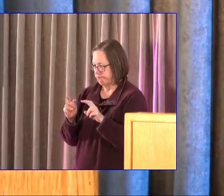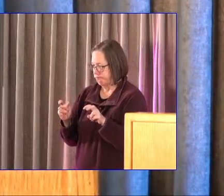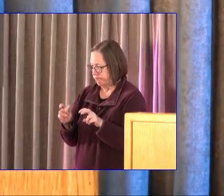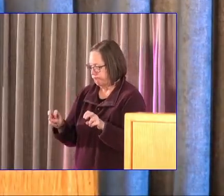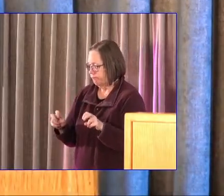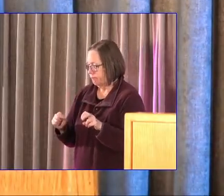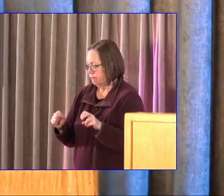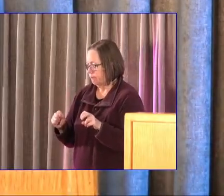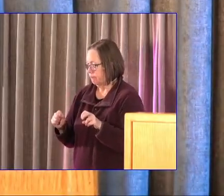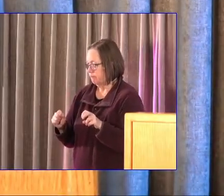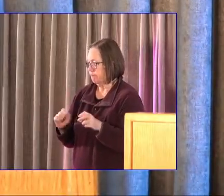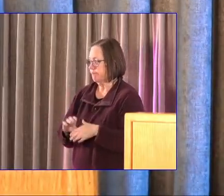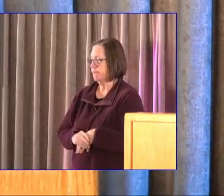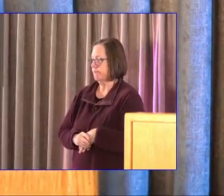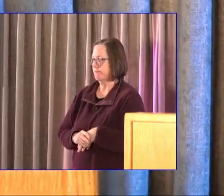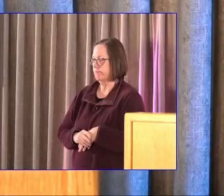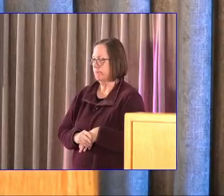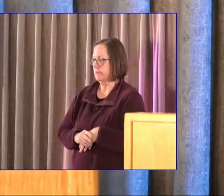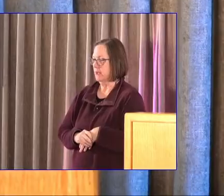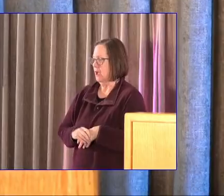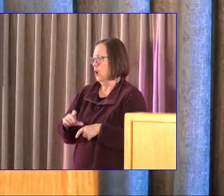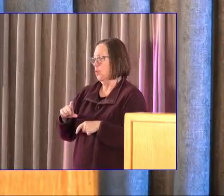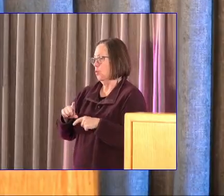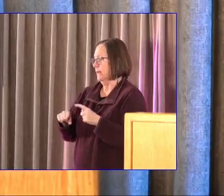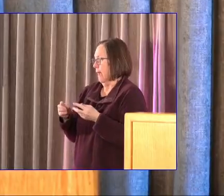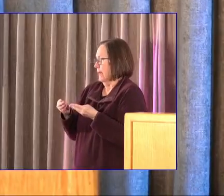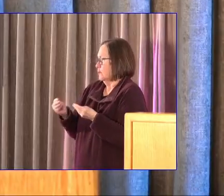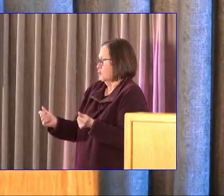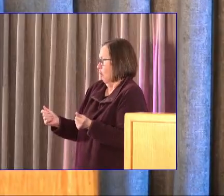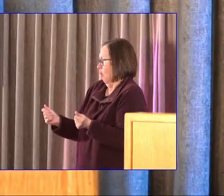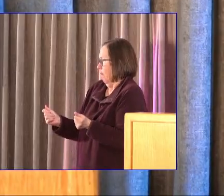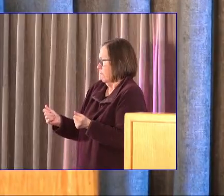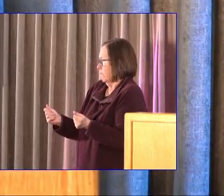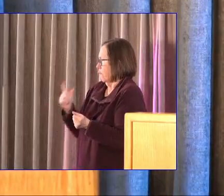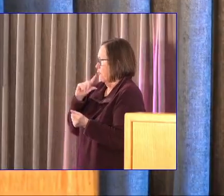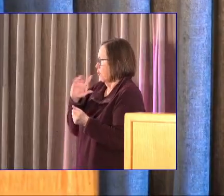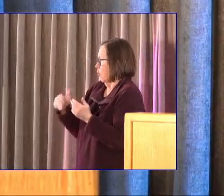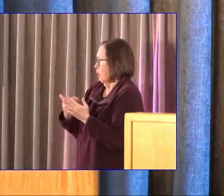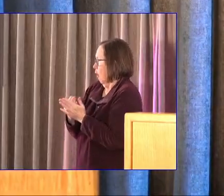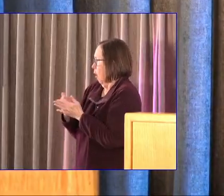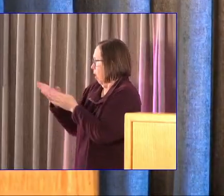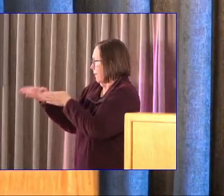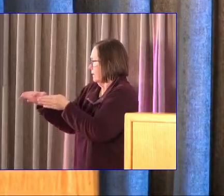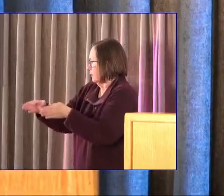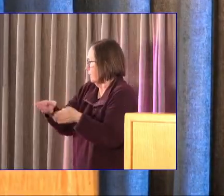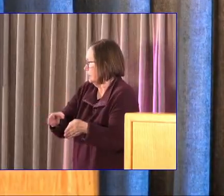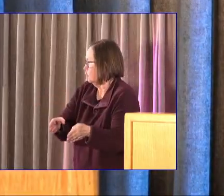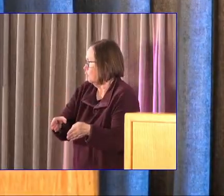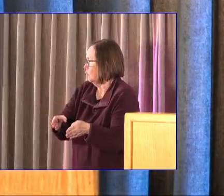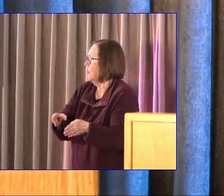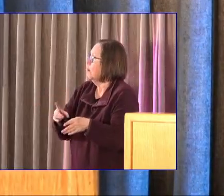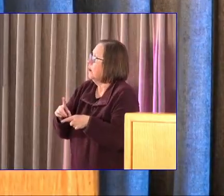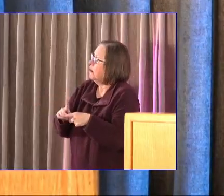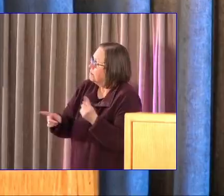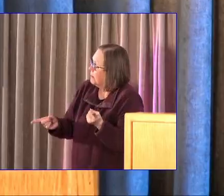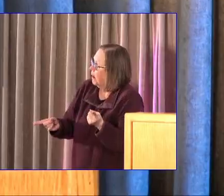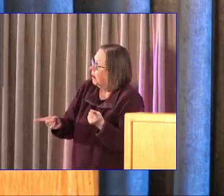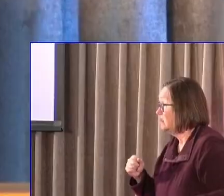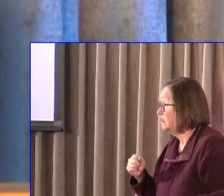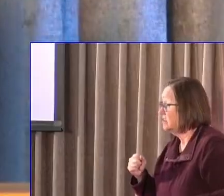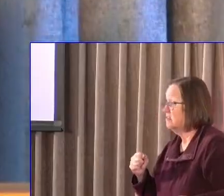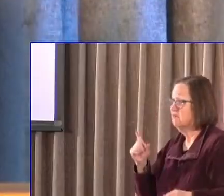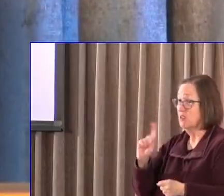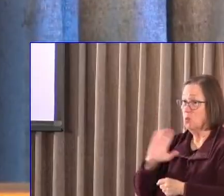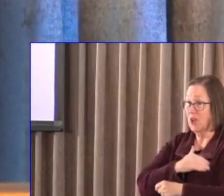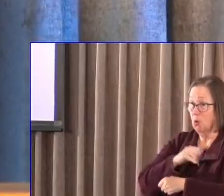least need to be mindful of what the challenges are and what the experiences are of individuals in our community about psychological and physical safety.